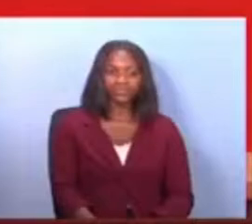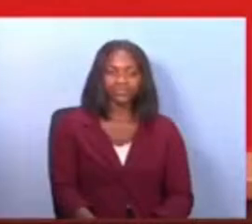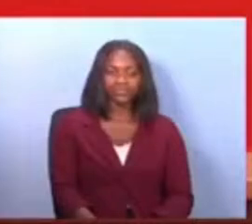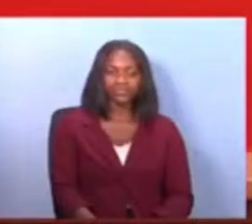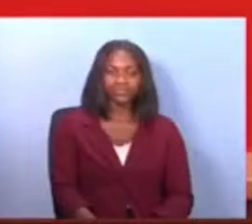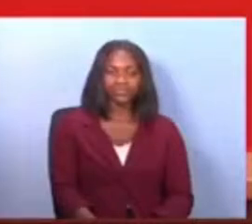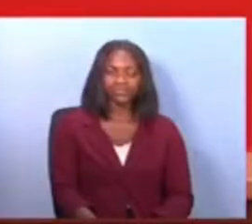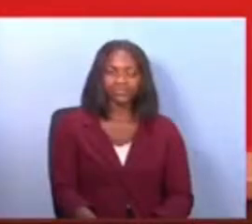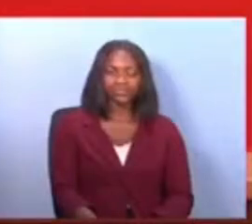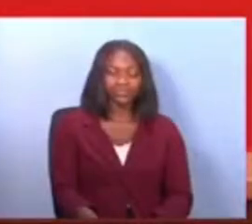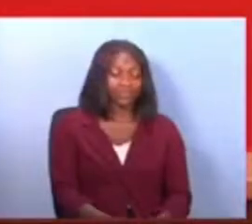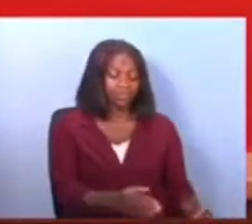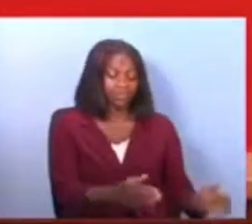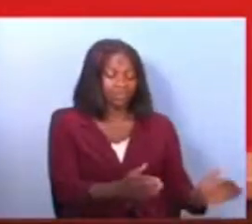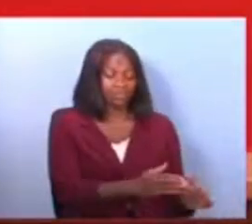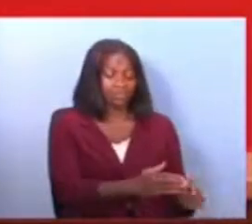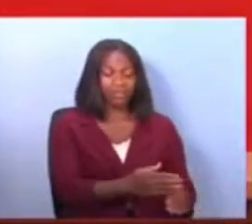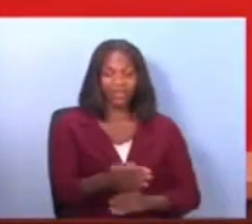Minority Whip.